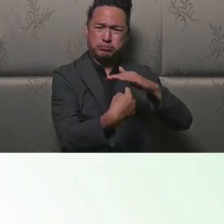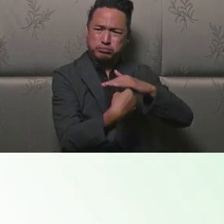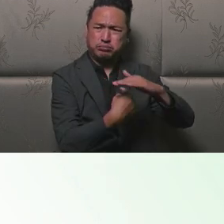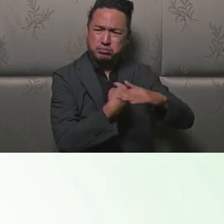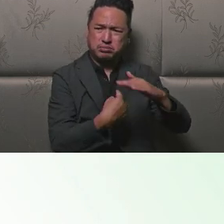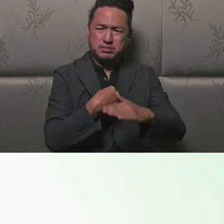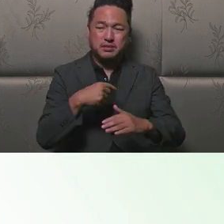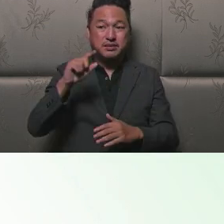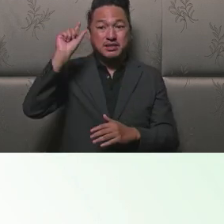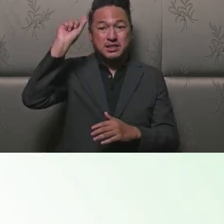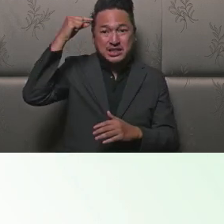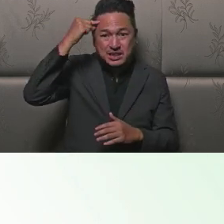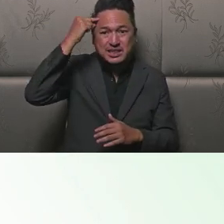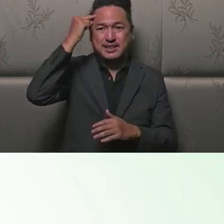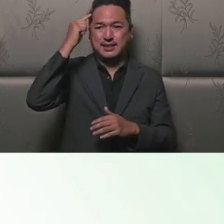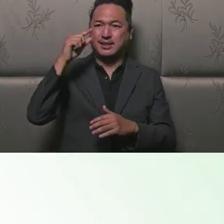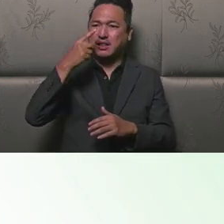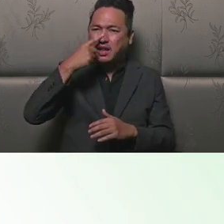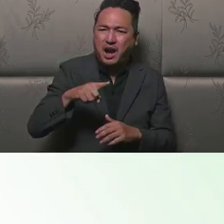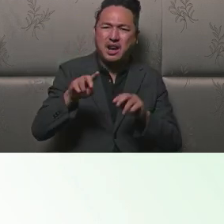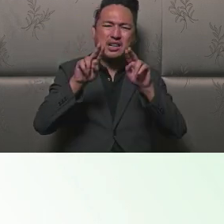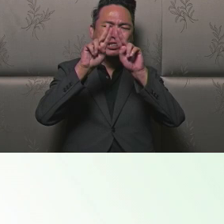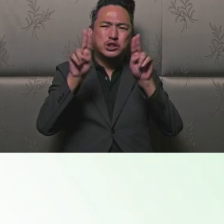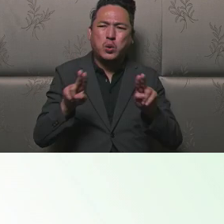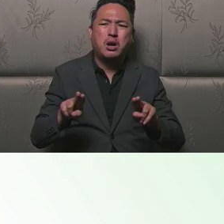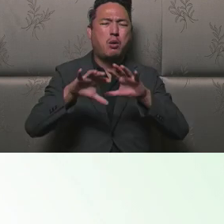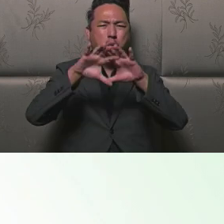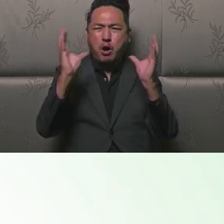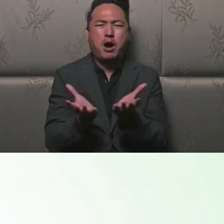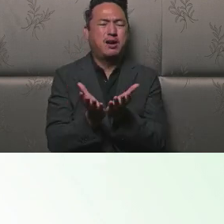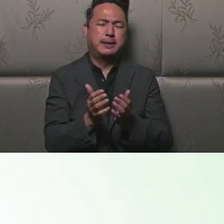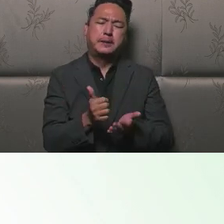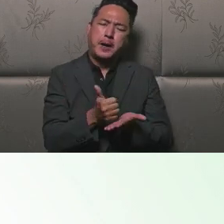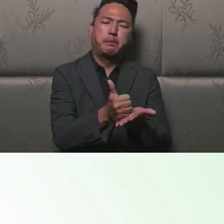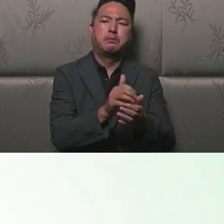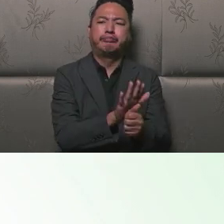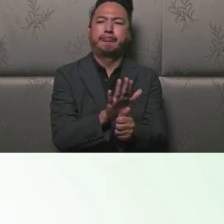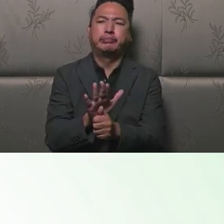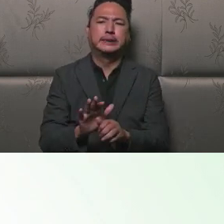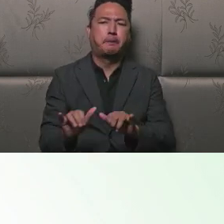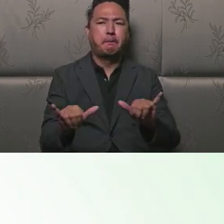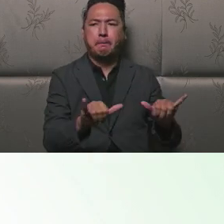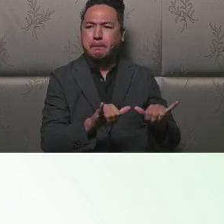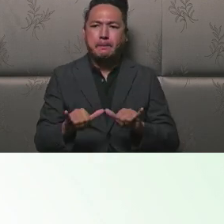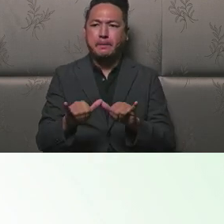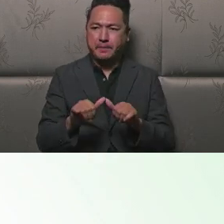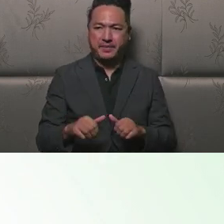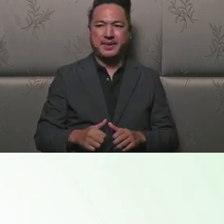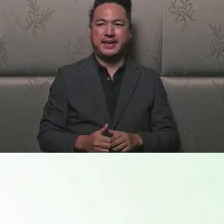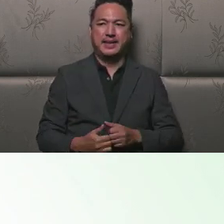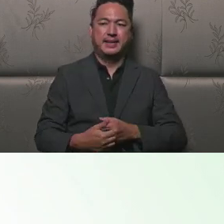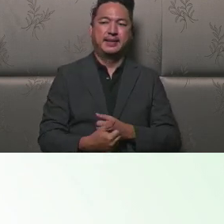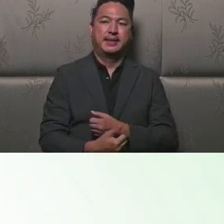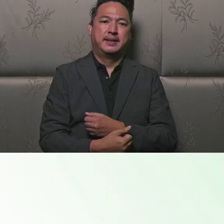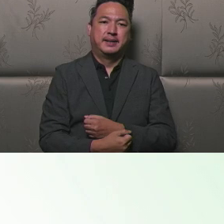average gross enrollment rate for refugees stand at 38% for pre-primary,